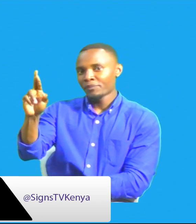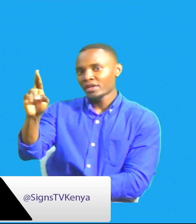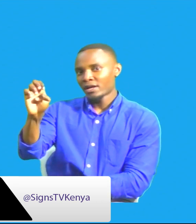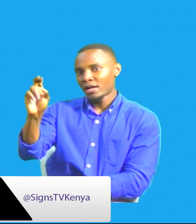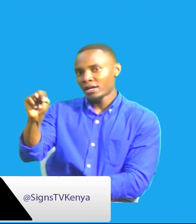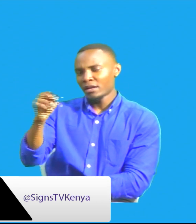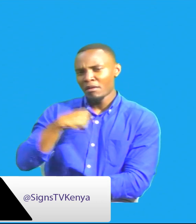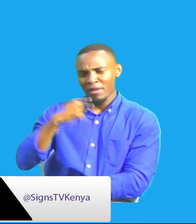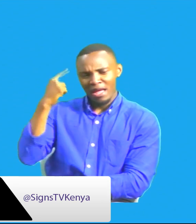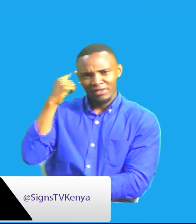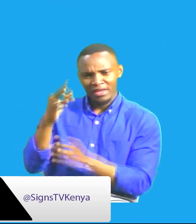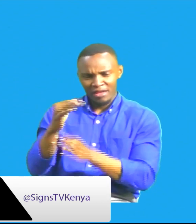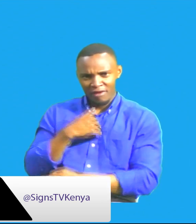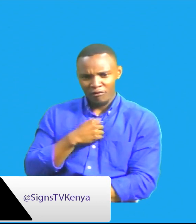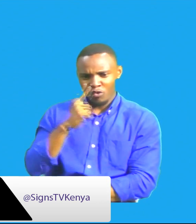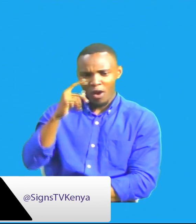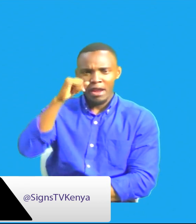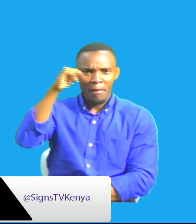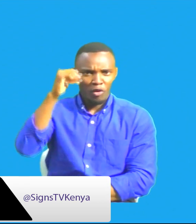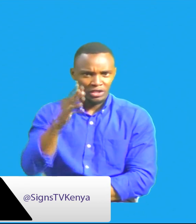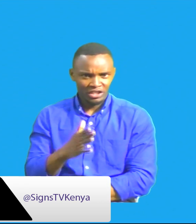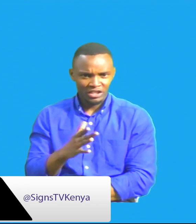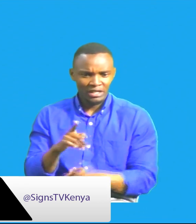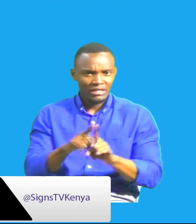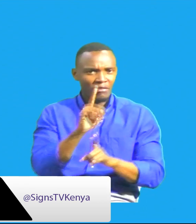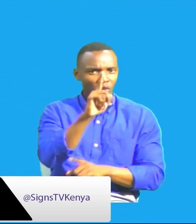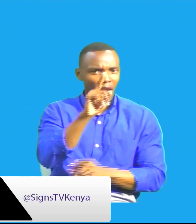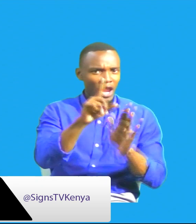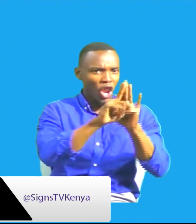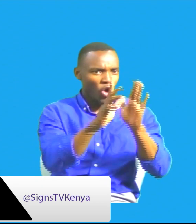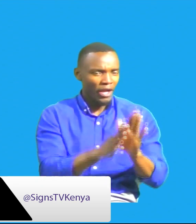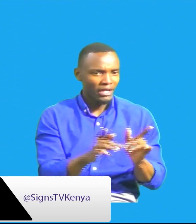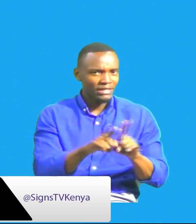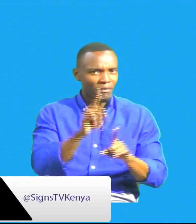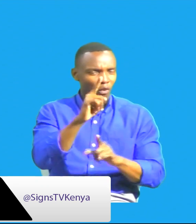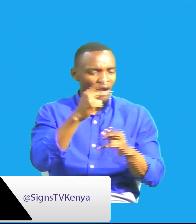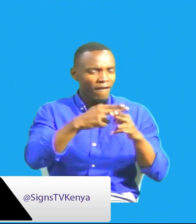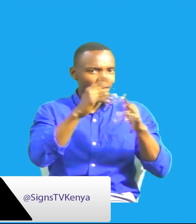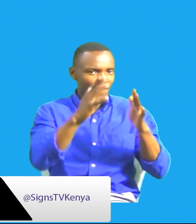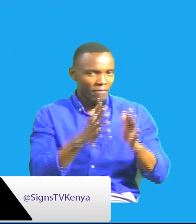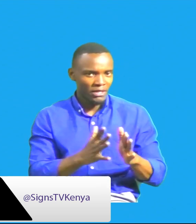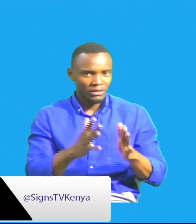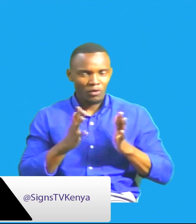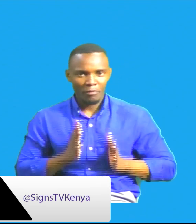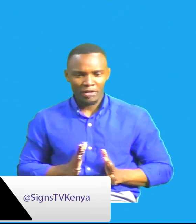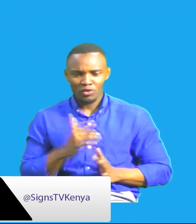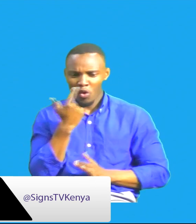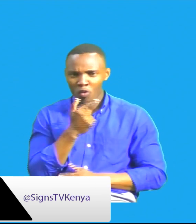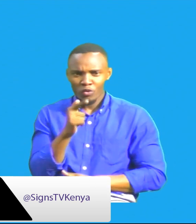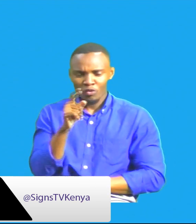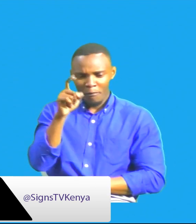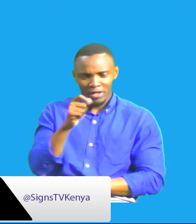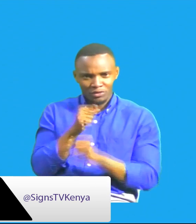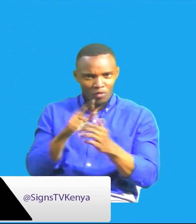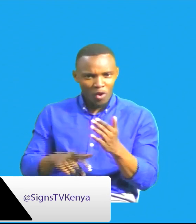there's one politician and one lawyer and one celebrity that you should be very